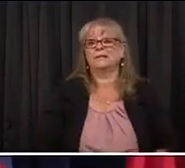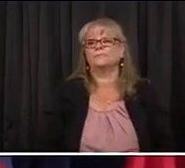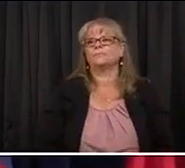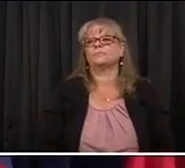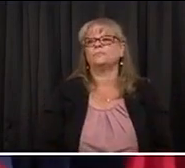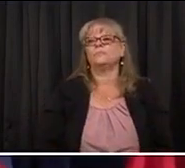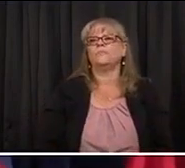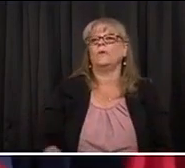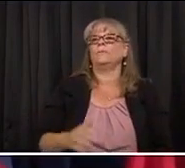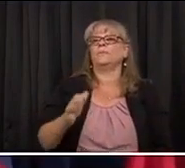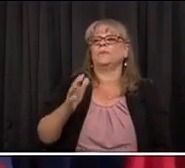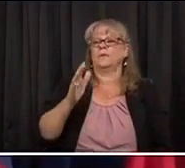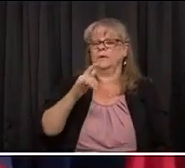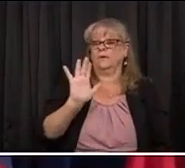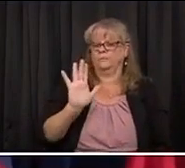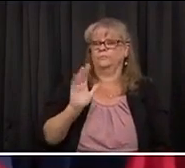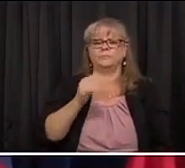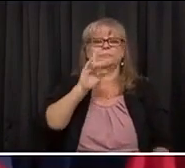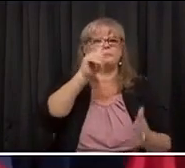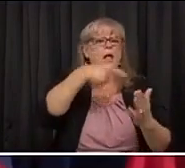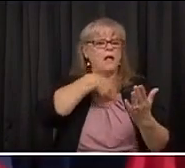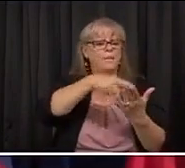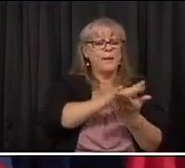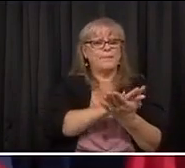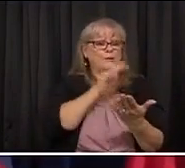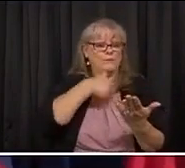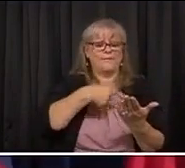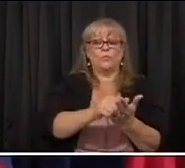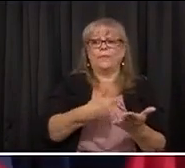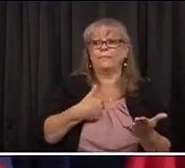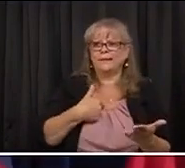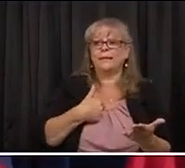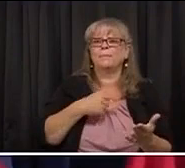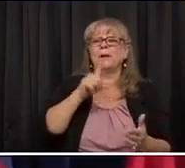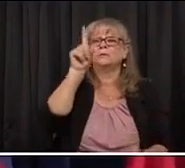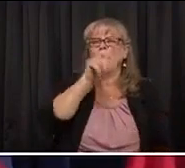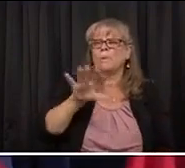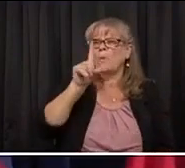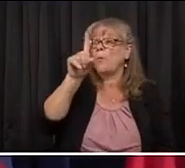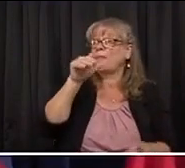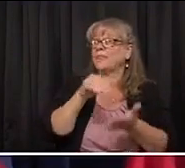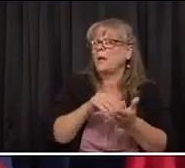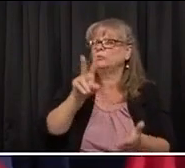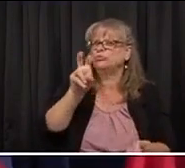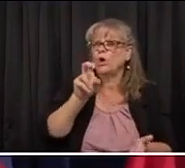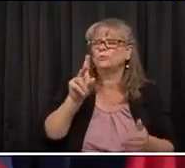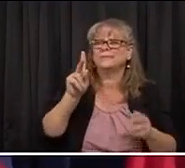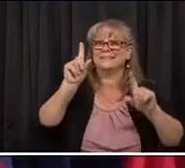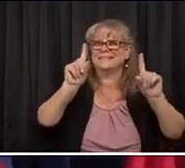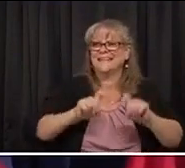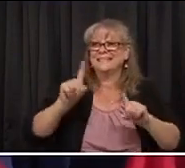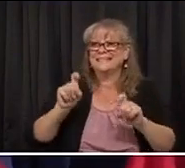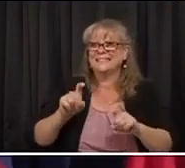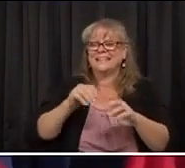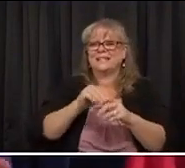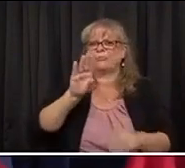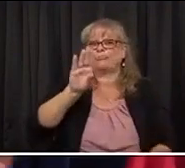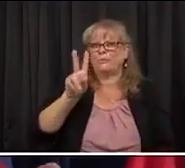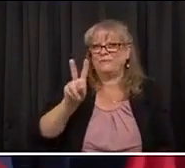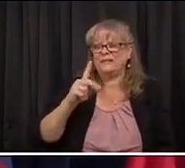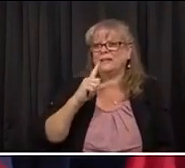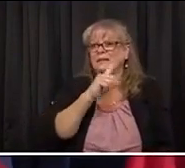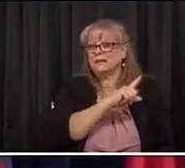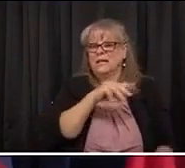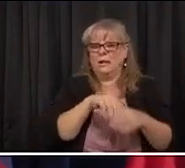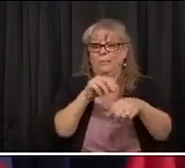I don't have it here. Of the 12,000 tests, I think our team can probably identify, it might not be the exact number, but we can